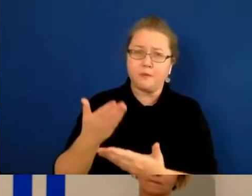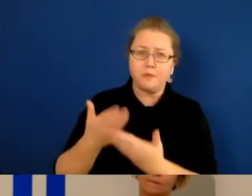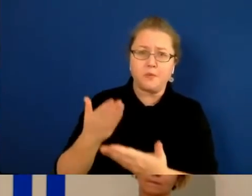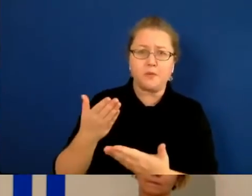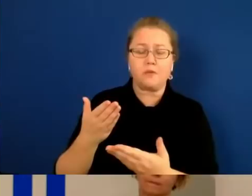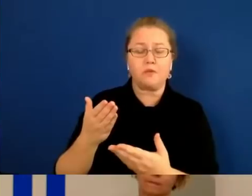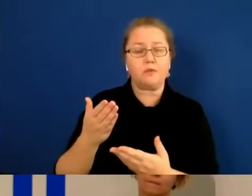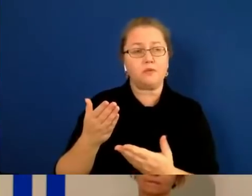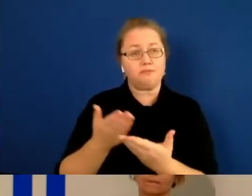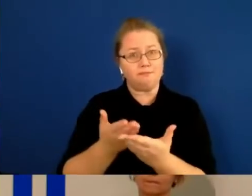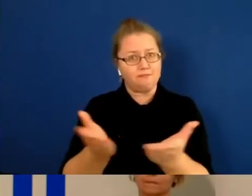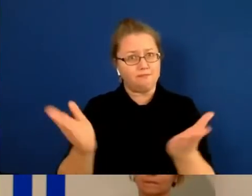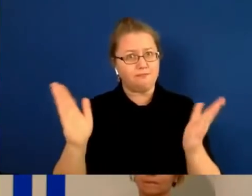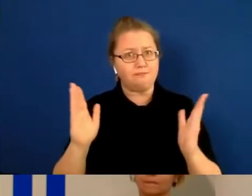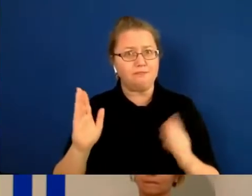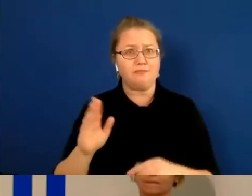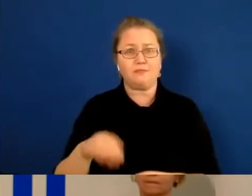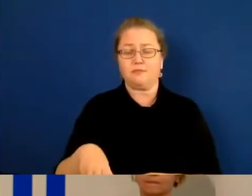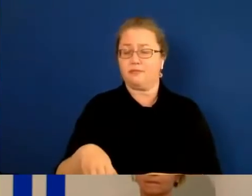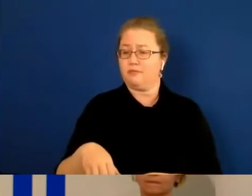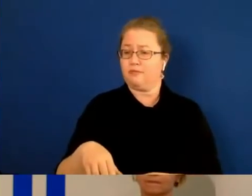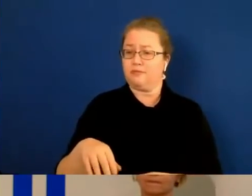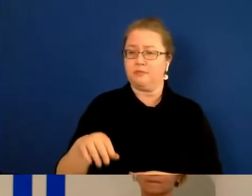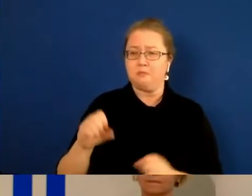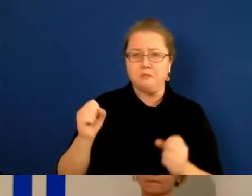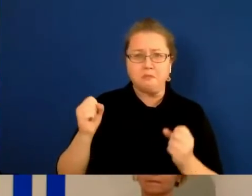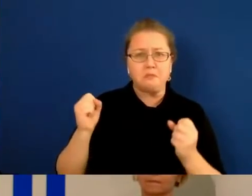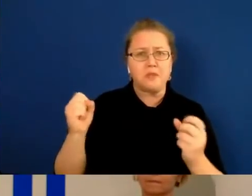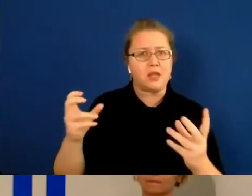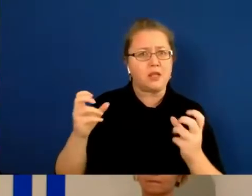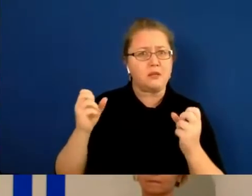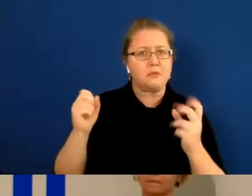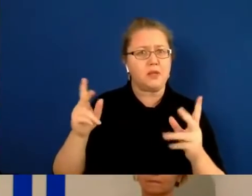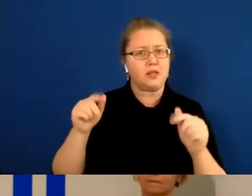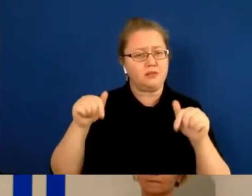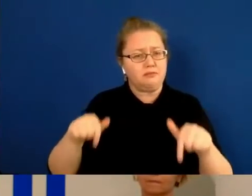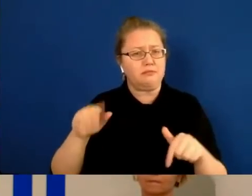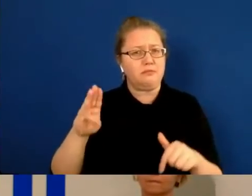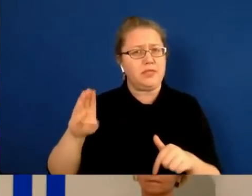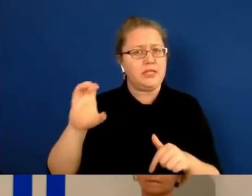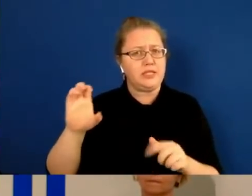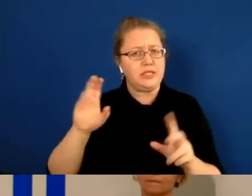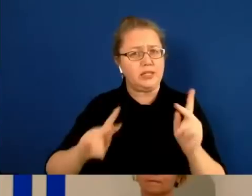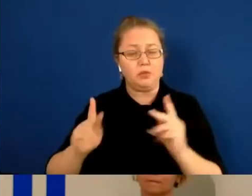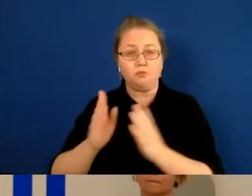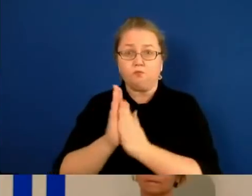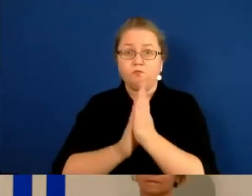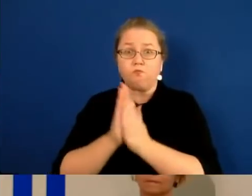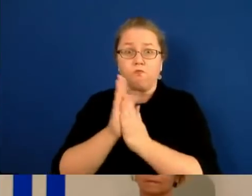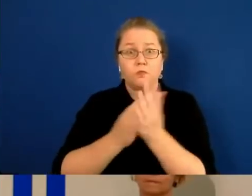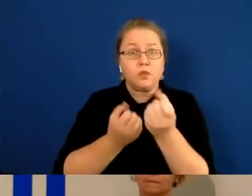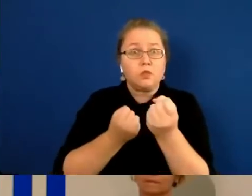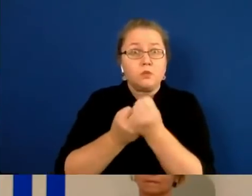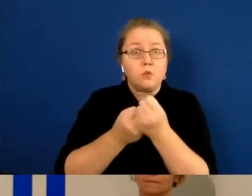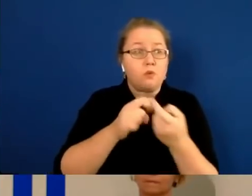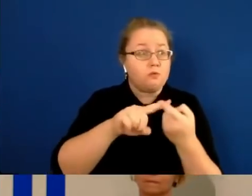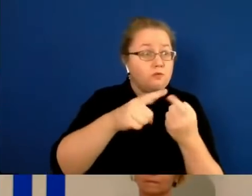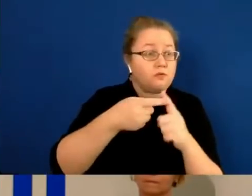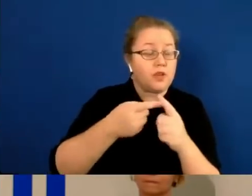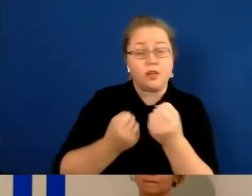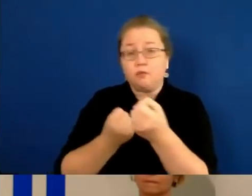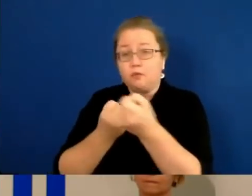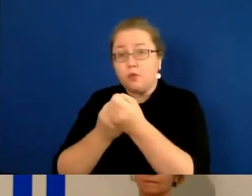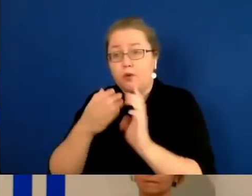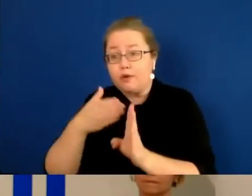offer stage. We now are intending to hire around 800 people in this process, more than the original 500, to continue to